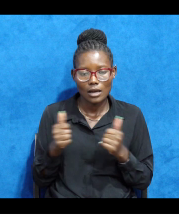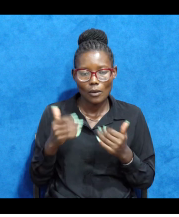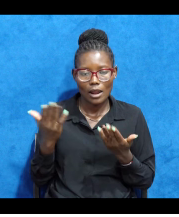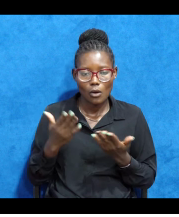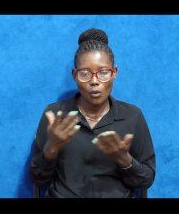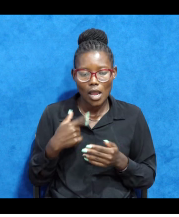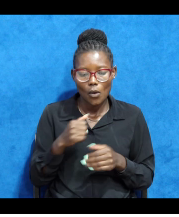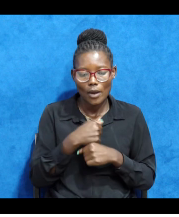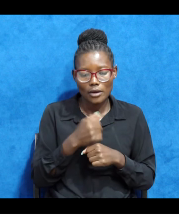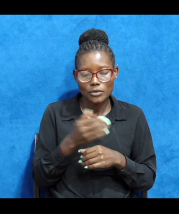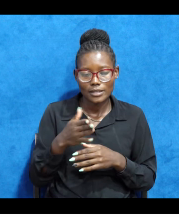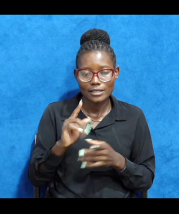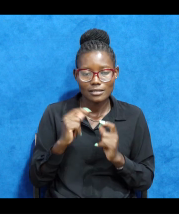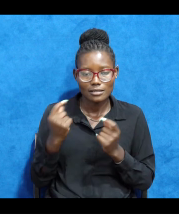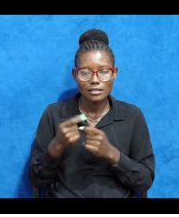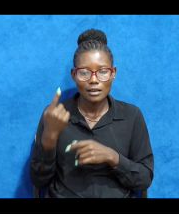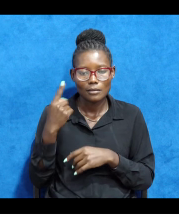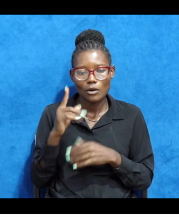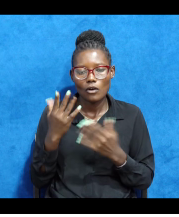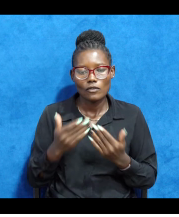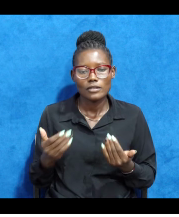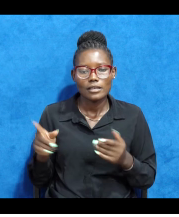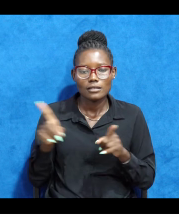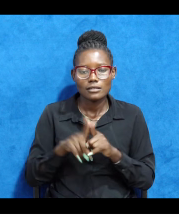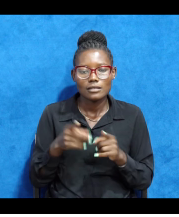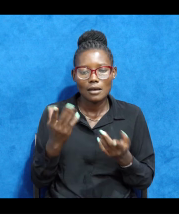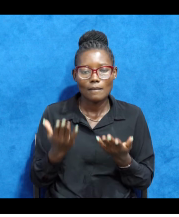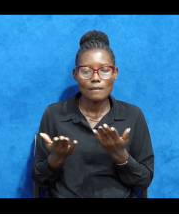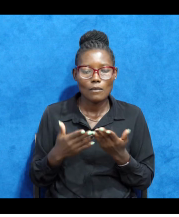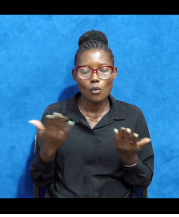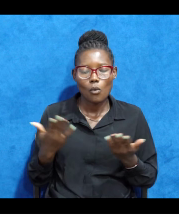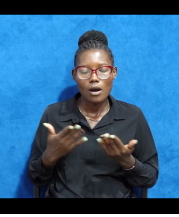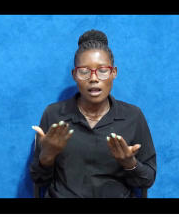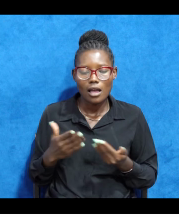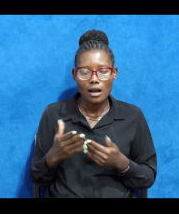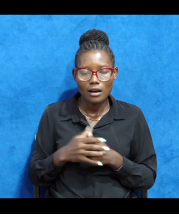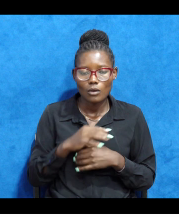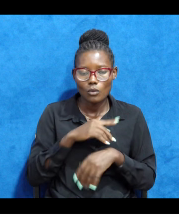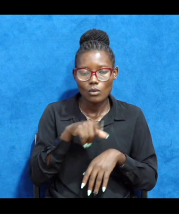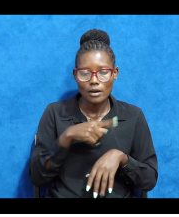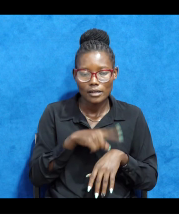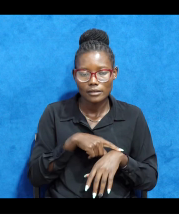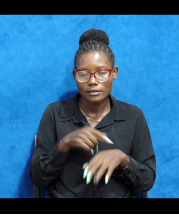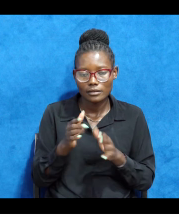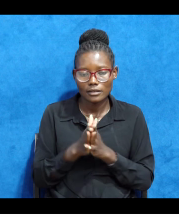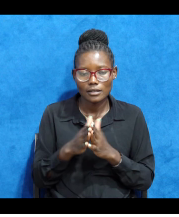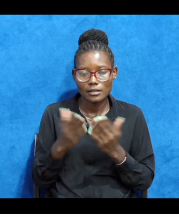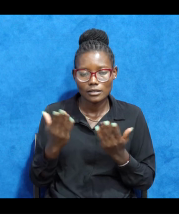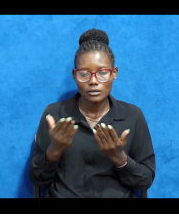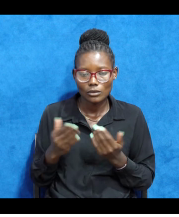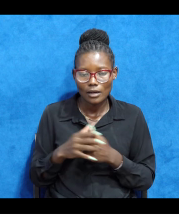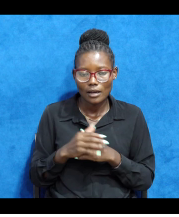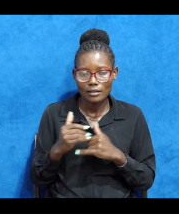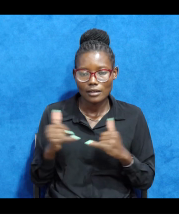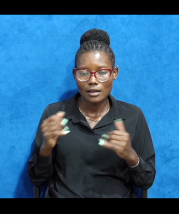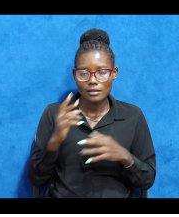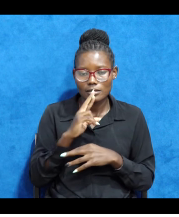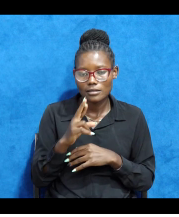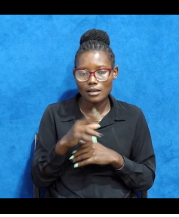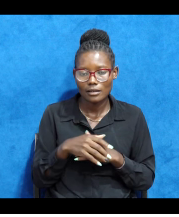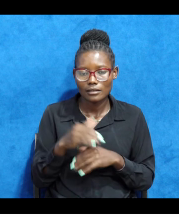handle. That could potentially be an injury risk, or it could potentially just mean that we're not going to hit that maximum performance that we want to. So we have to